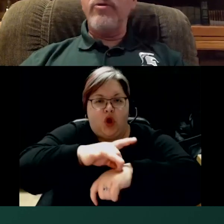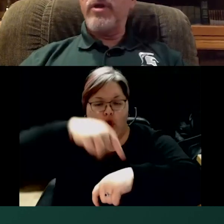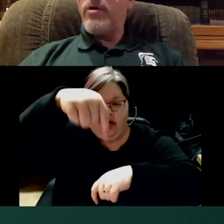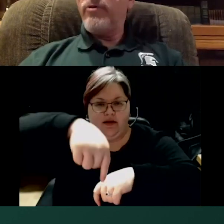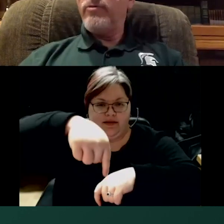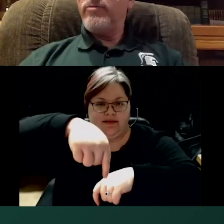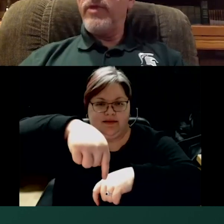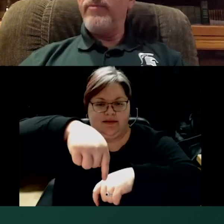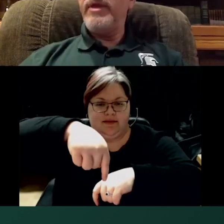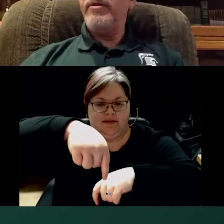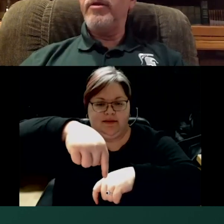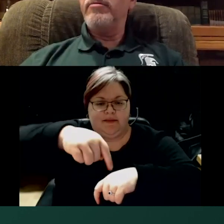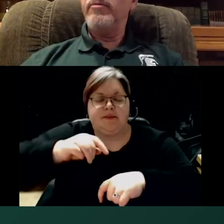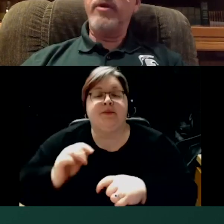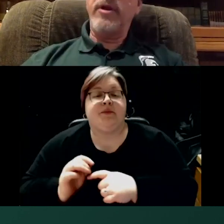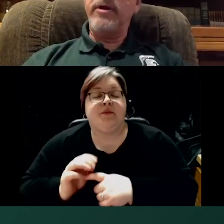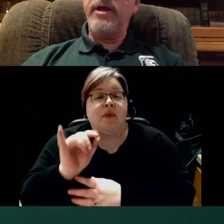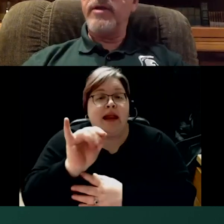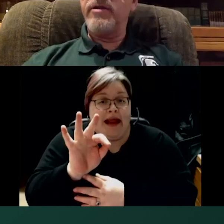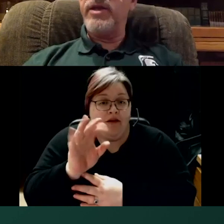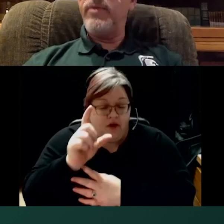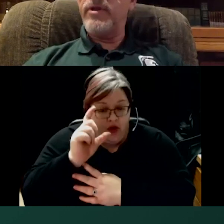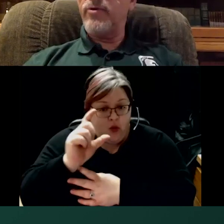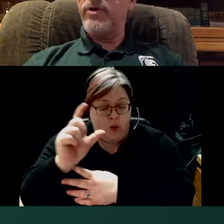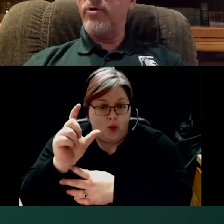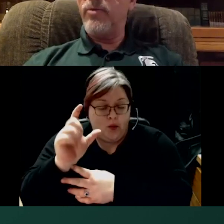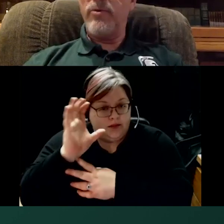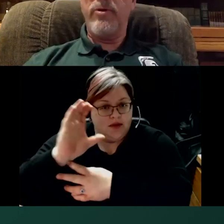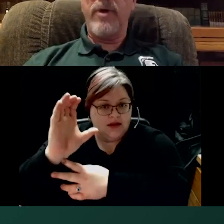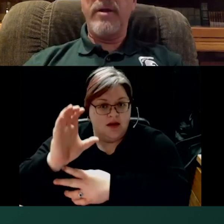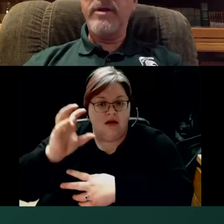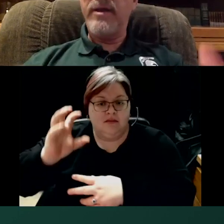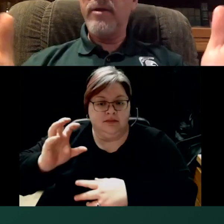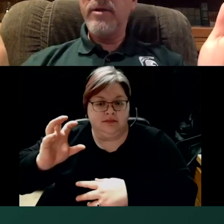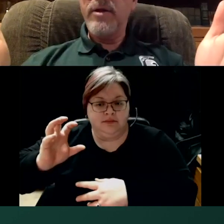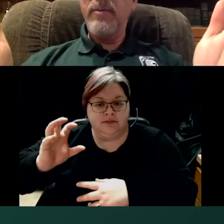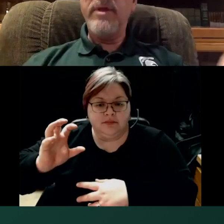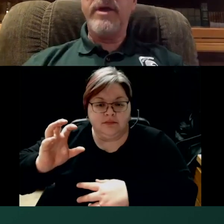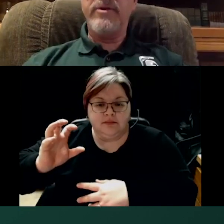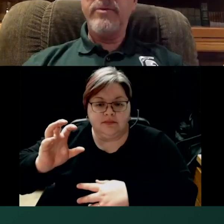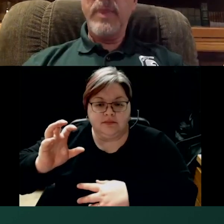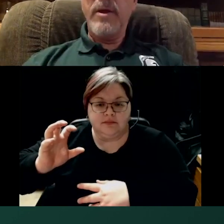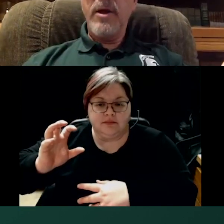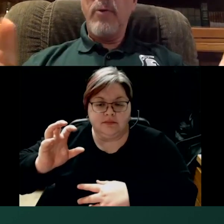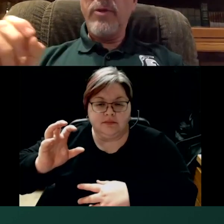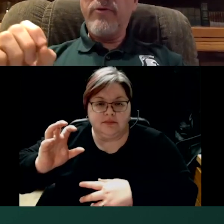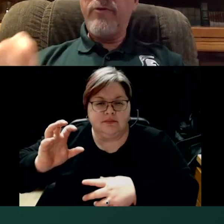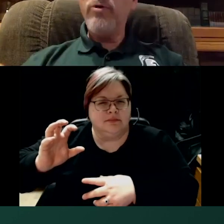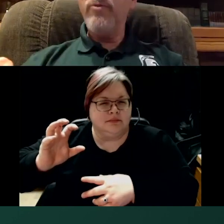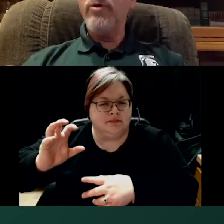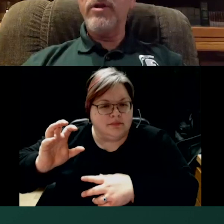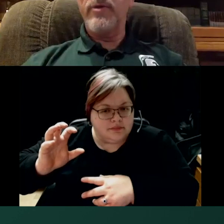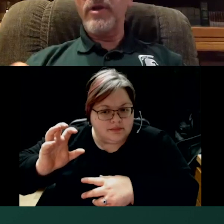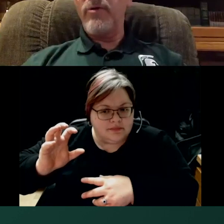moon is due south, that means the sun is as deep as it's going to go below the horizon. It is midnight. When the